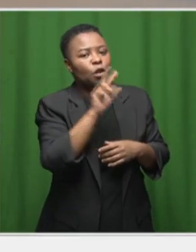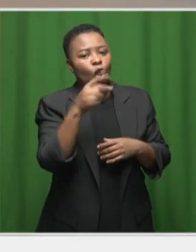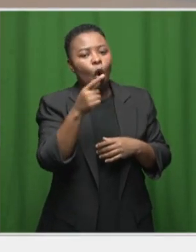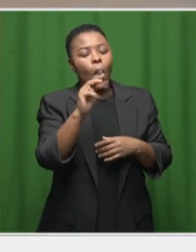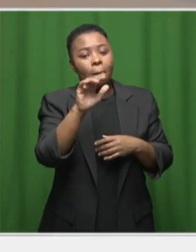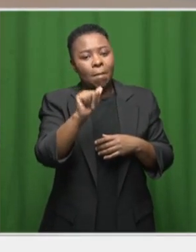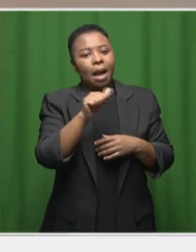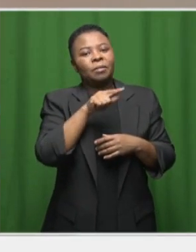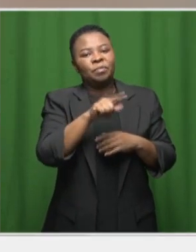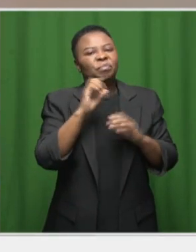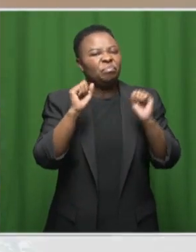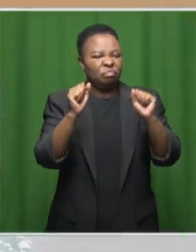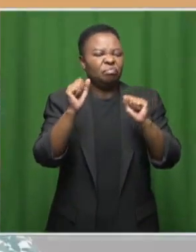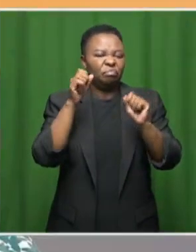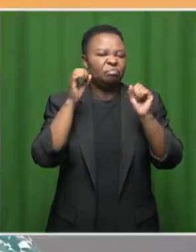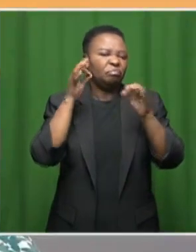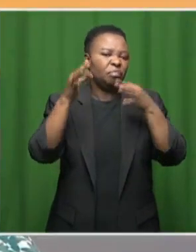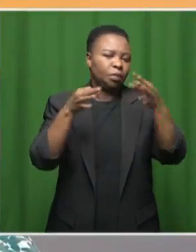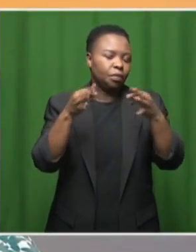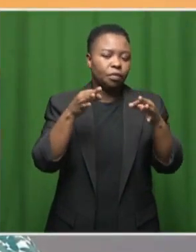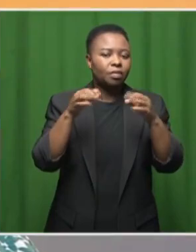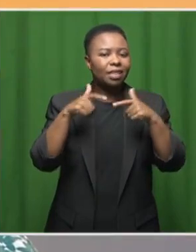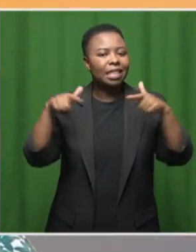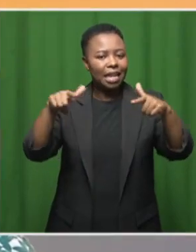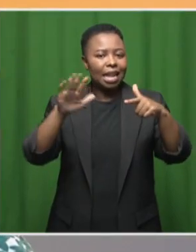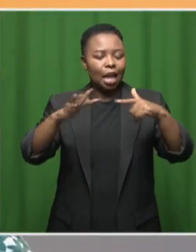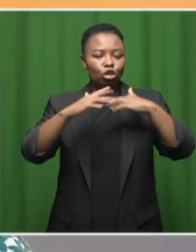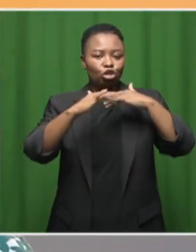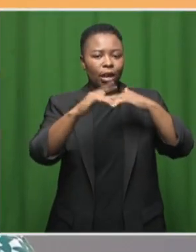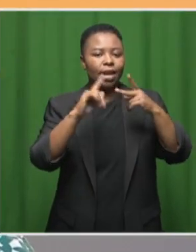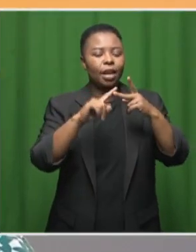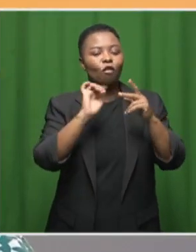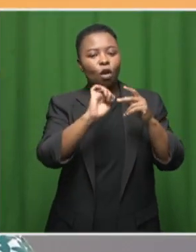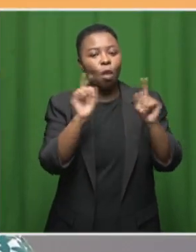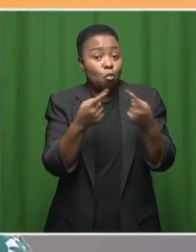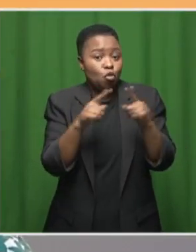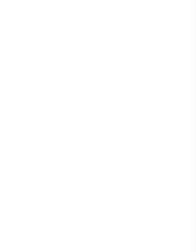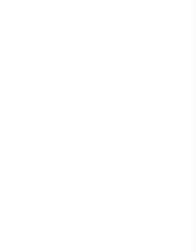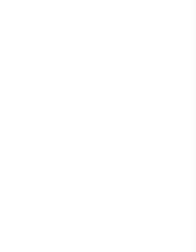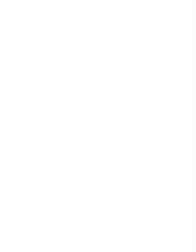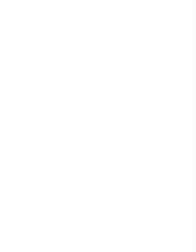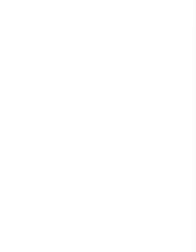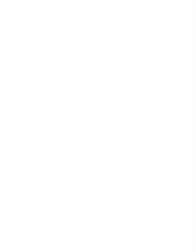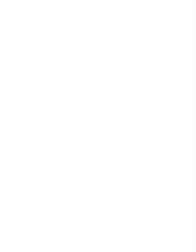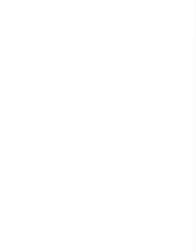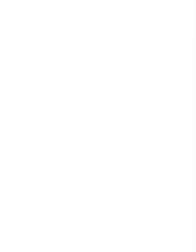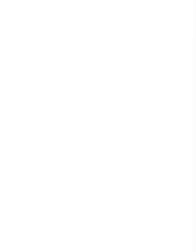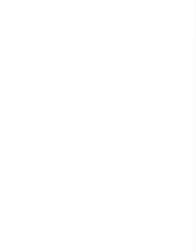KaMphahlele talking to us about Jazz Land and his love for the genre and the exhibition.